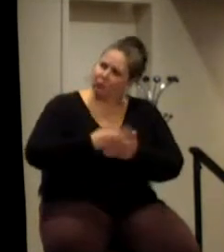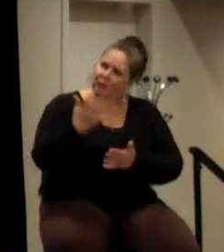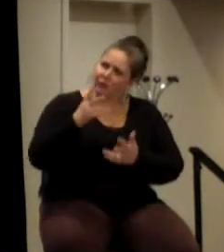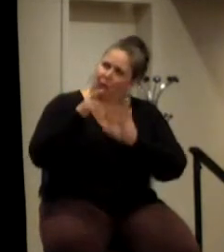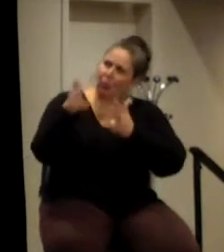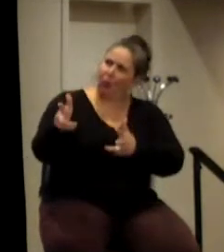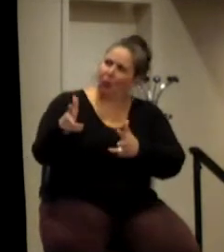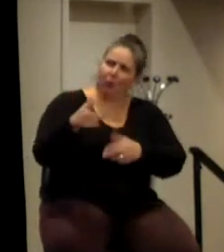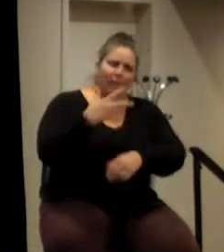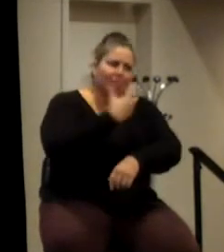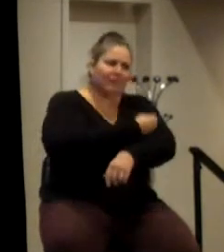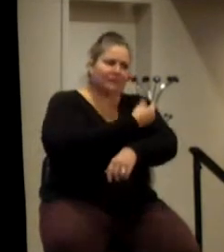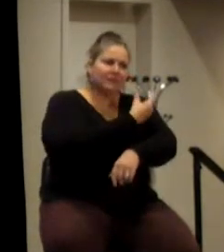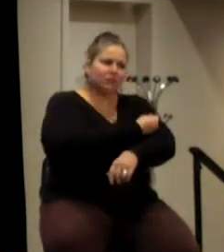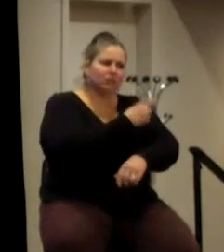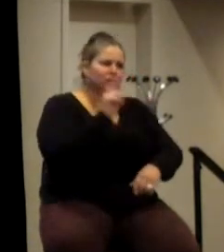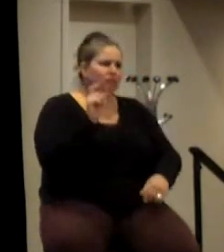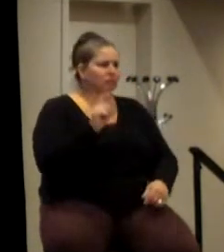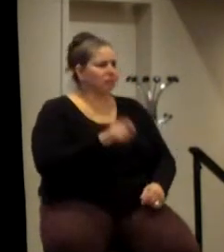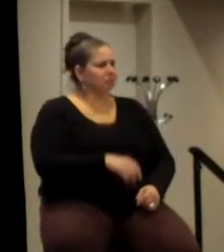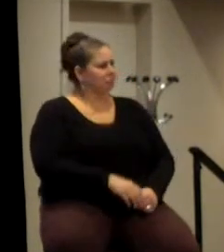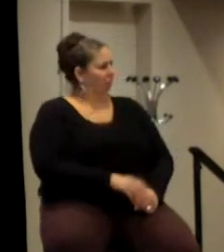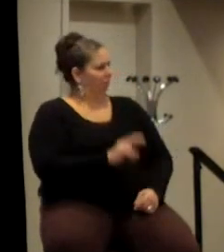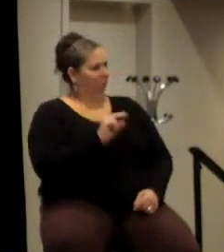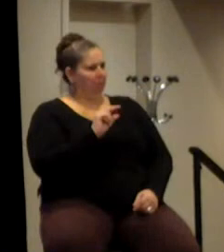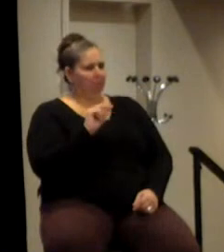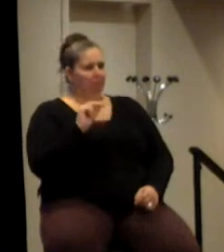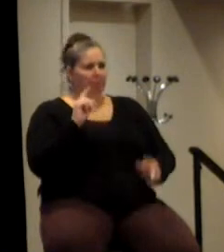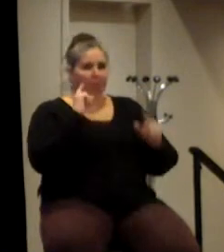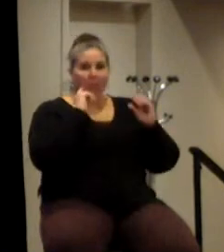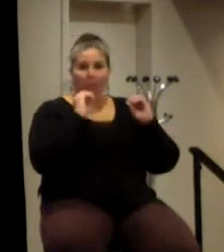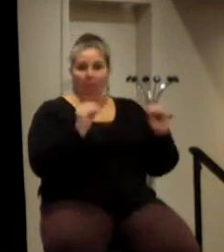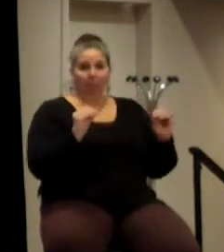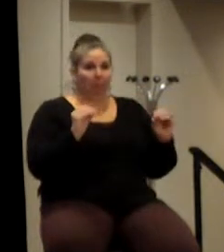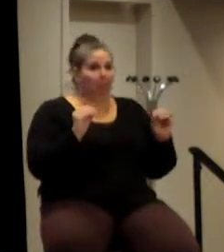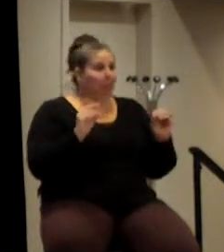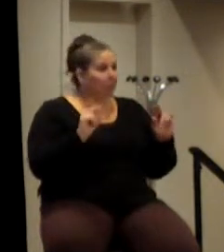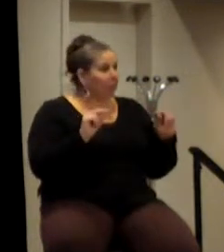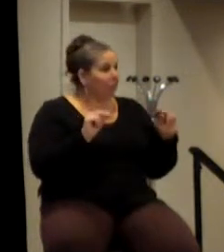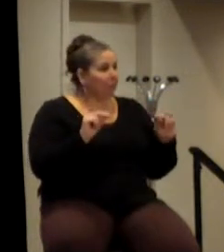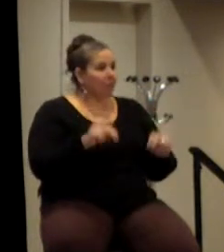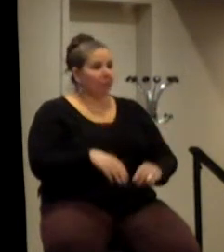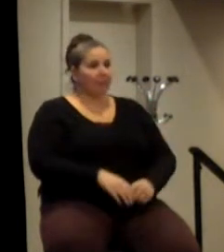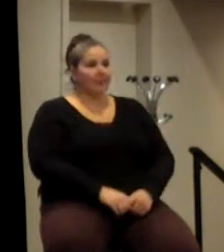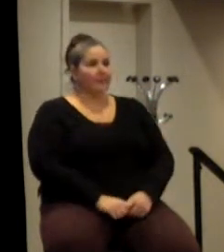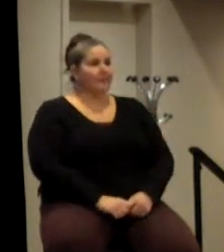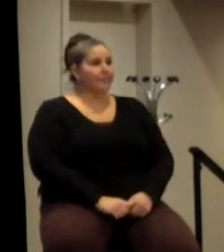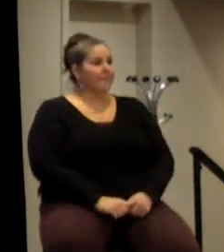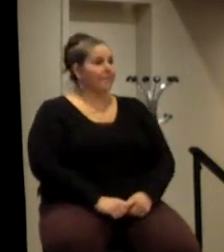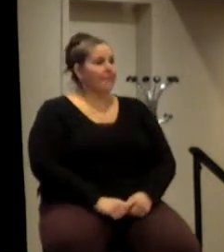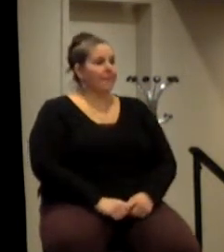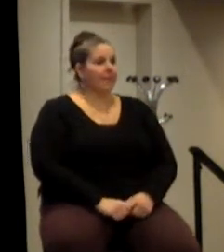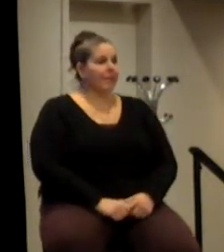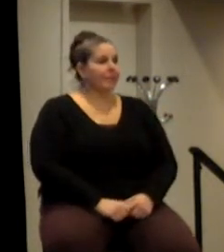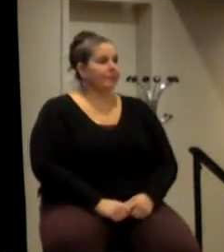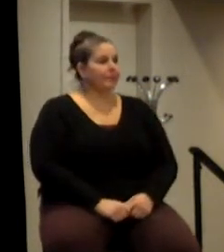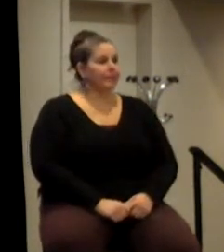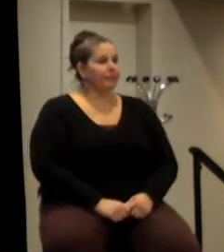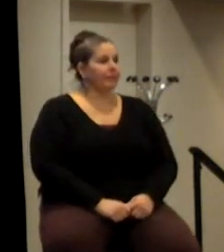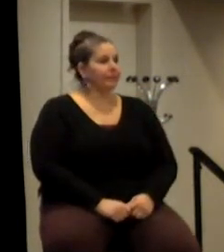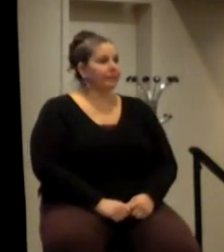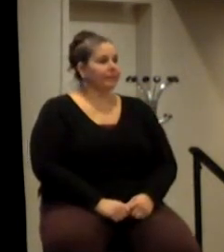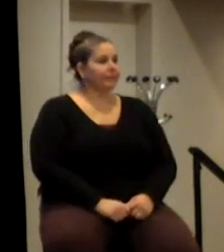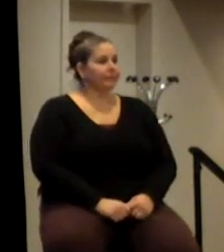understanding is we have not. Nobody's told me that. We have whenever there's